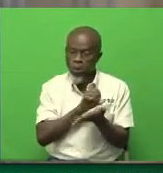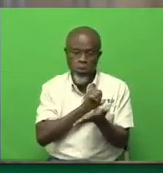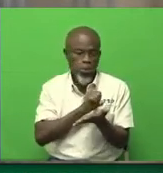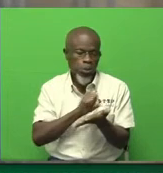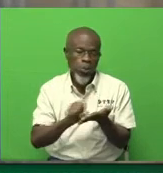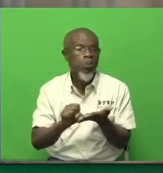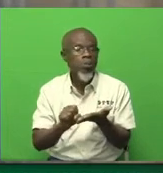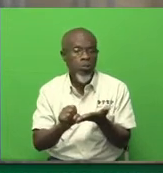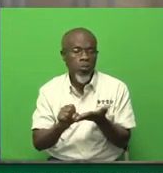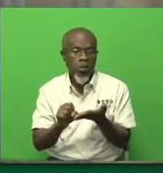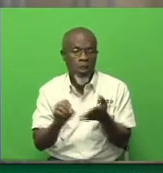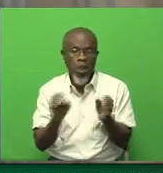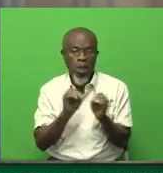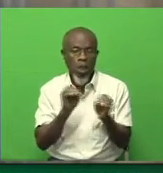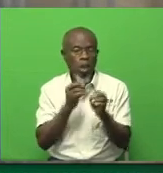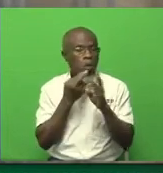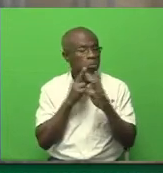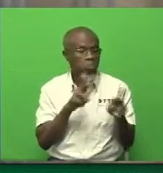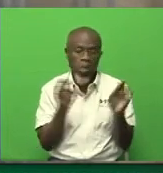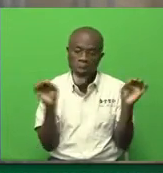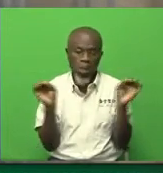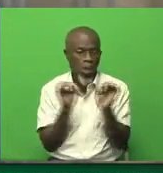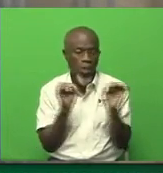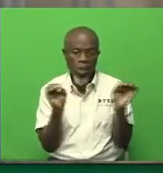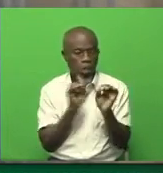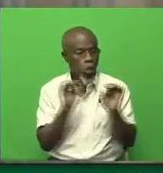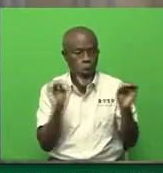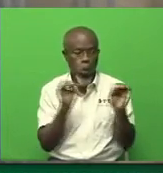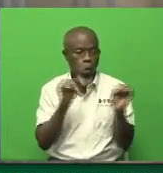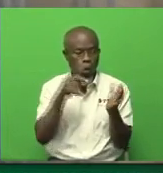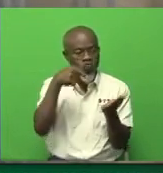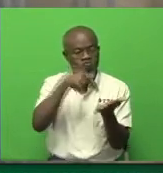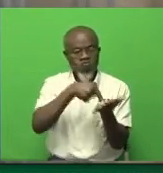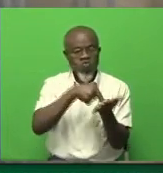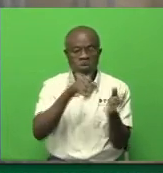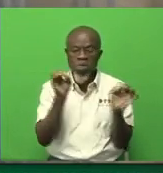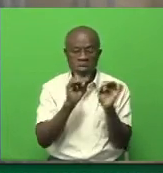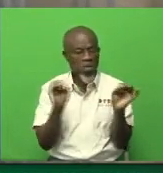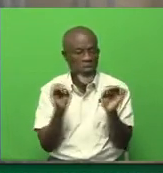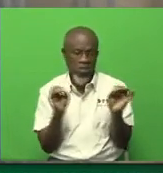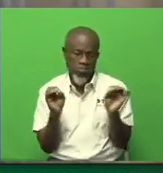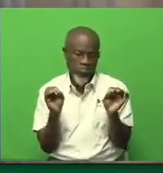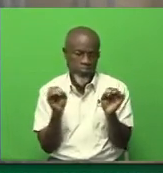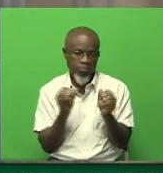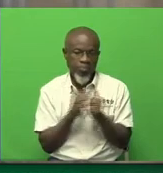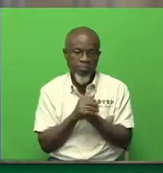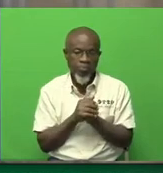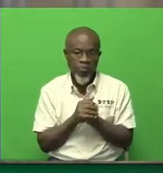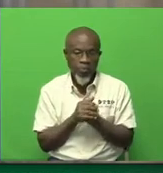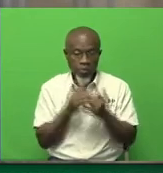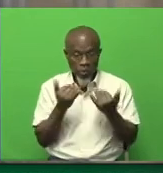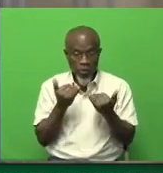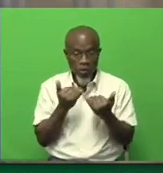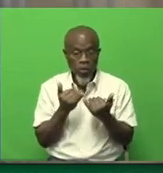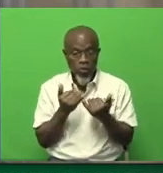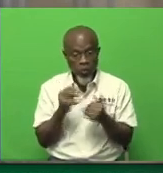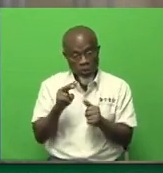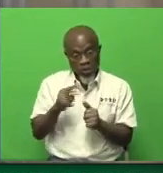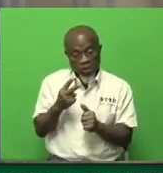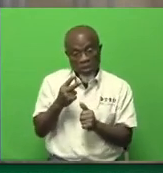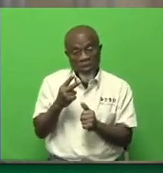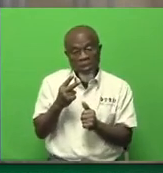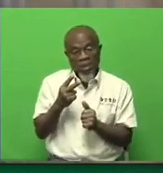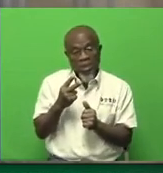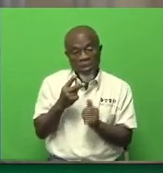debate on the bill from the JSC and no vote was ever taken we are now in the second section session